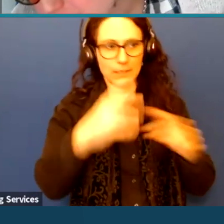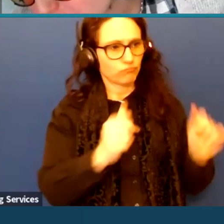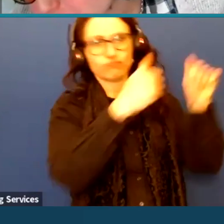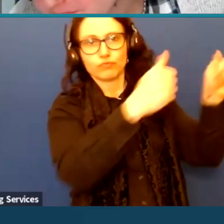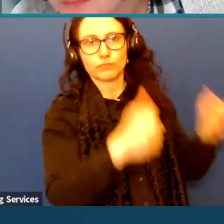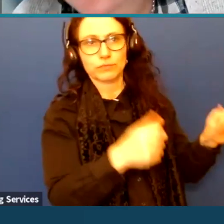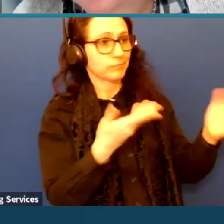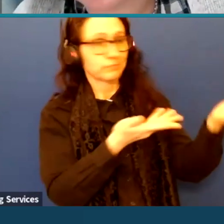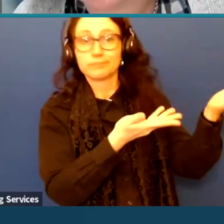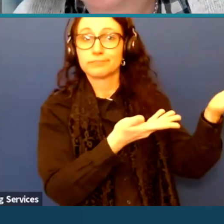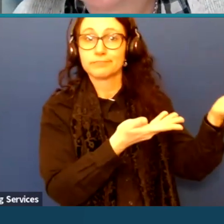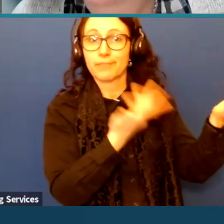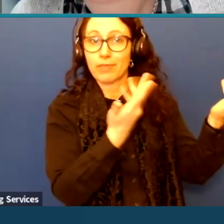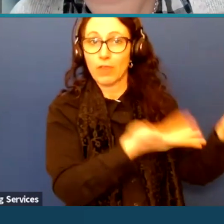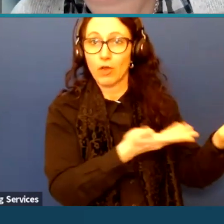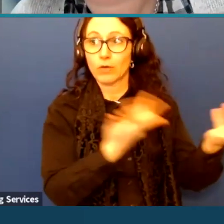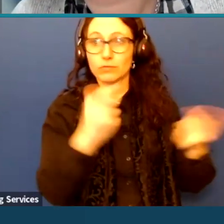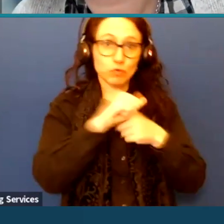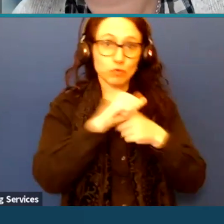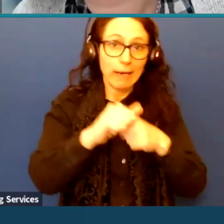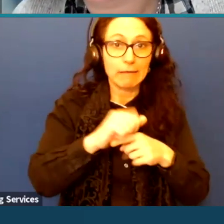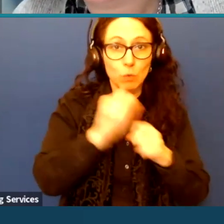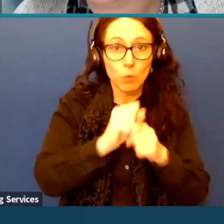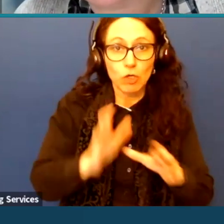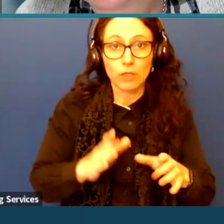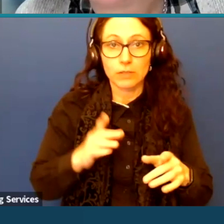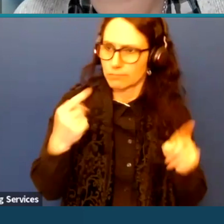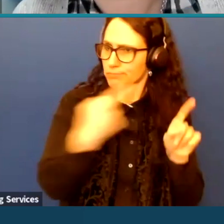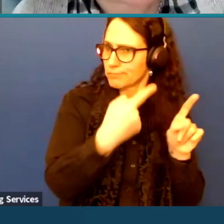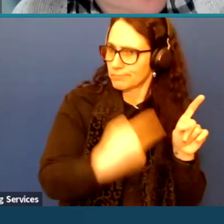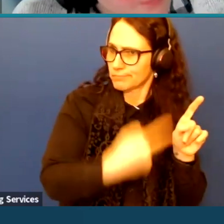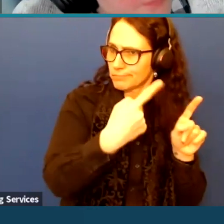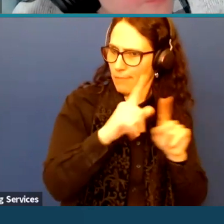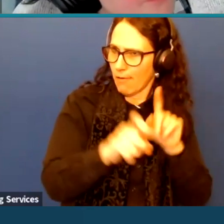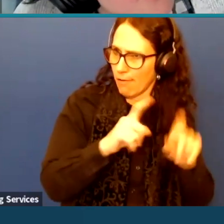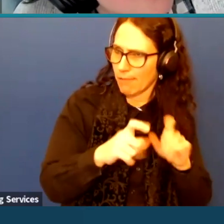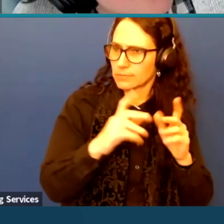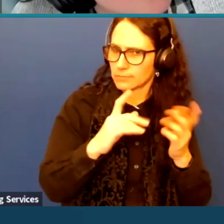questions, have them trained on the fact that emotional support animals are not covered, so they don't have to